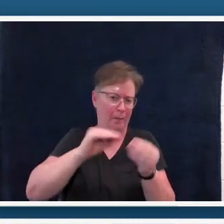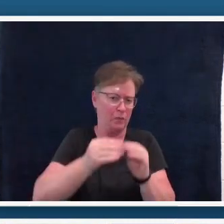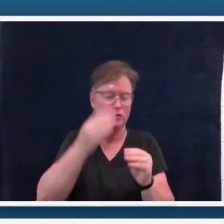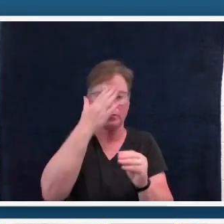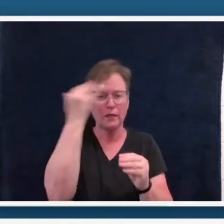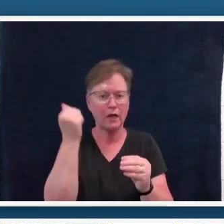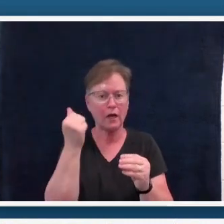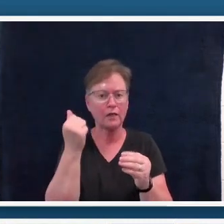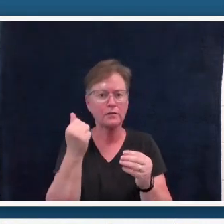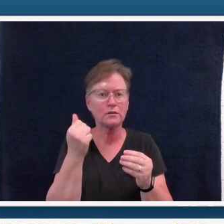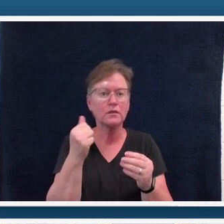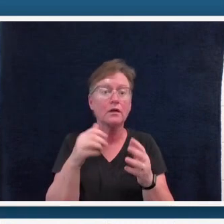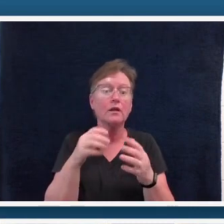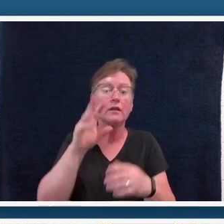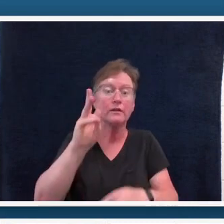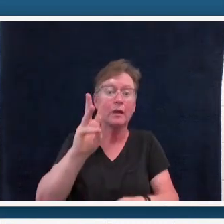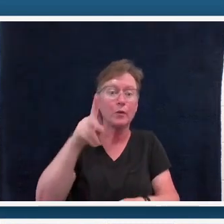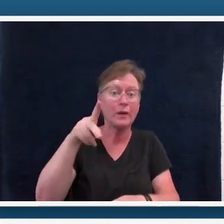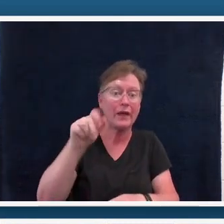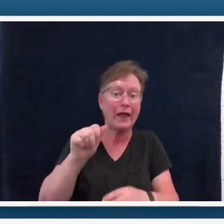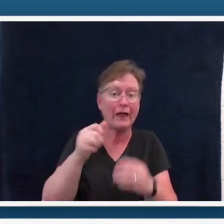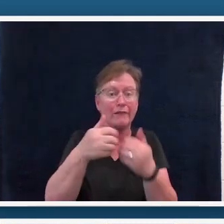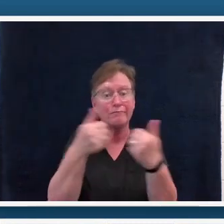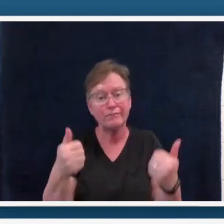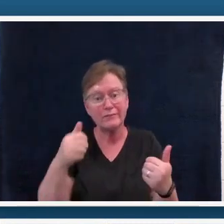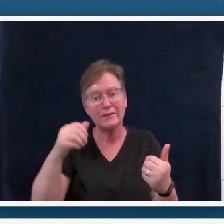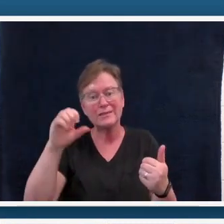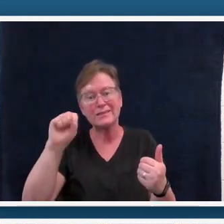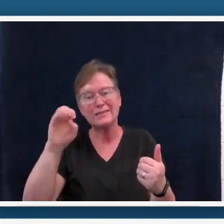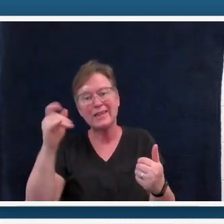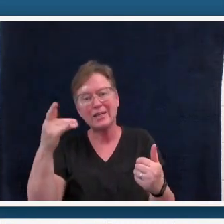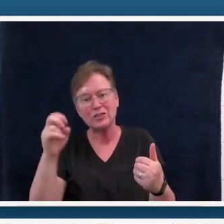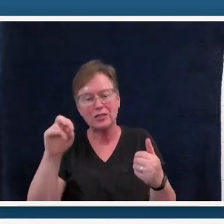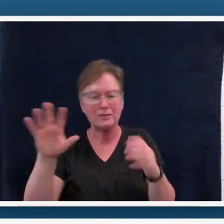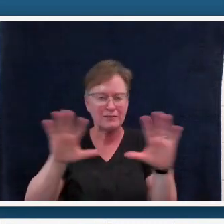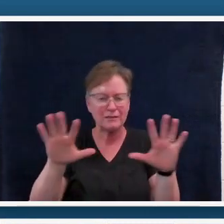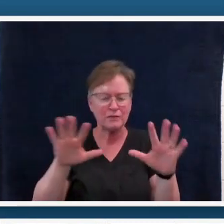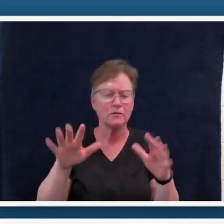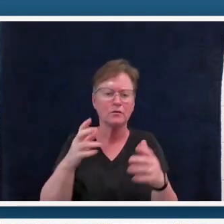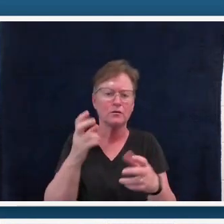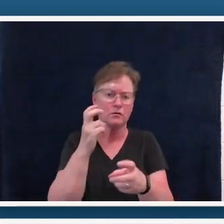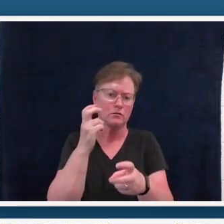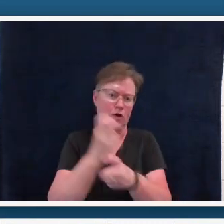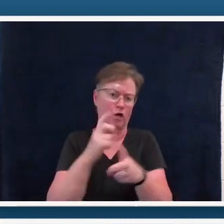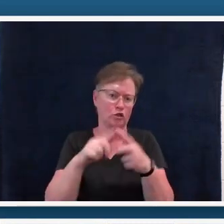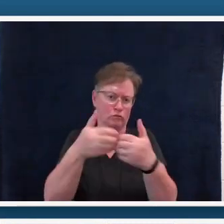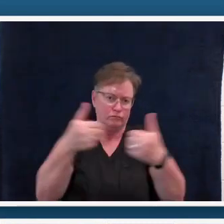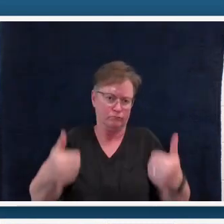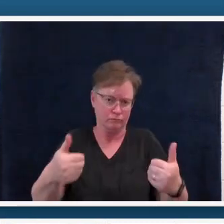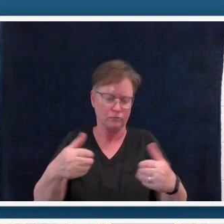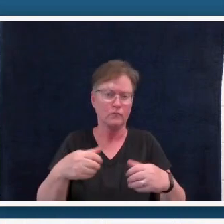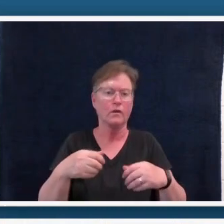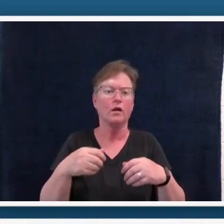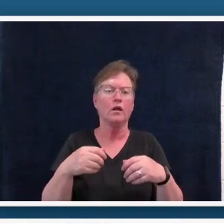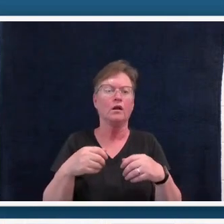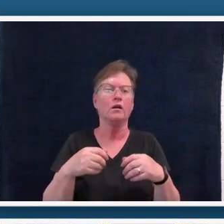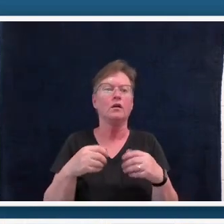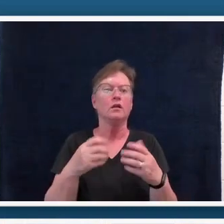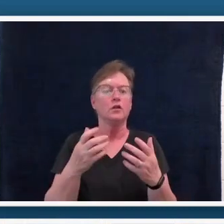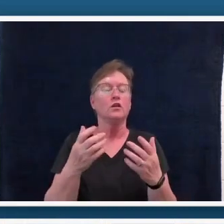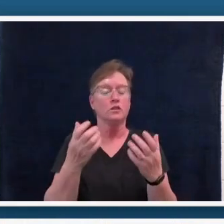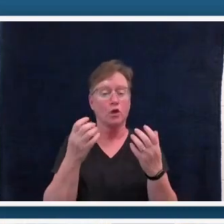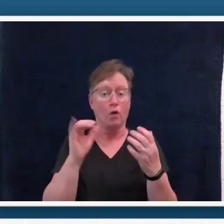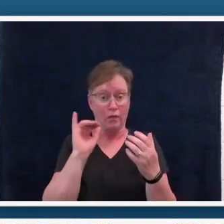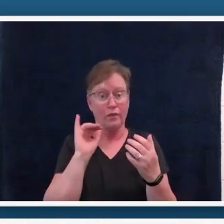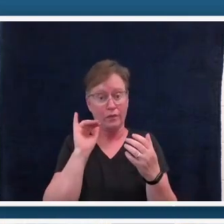So women and minorities had some representation among the artists who created this large body of work, although still,